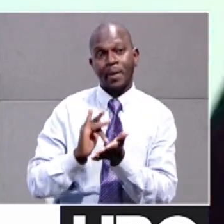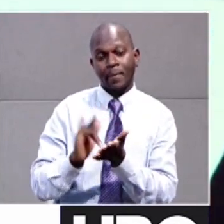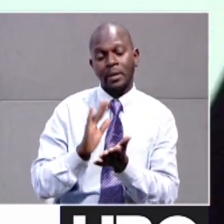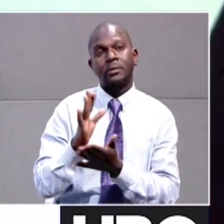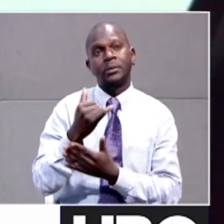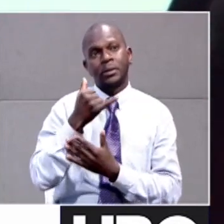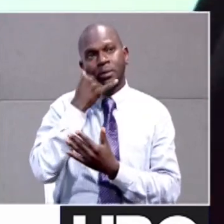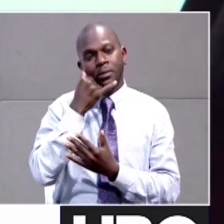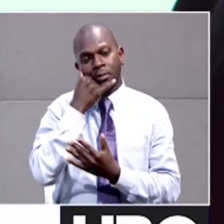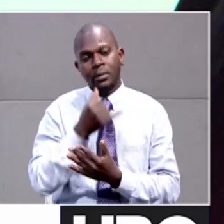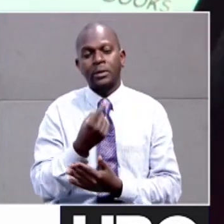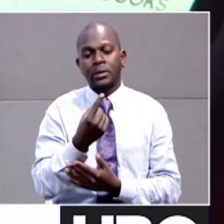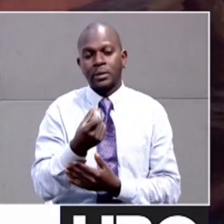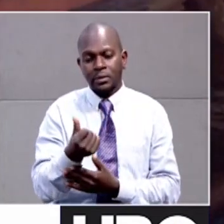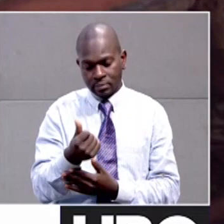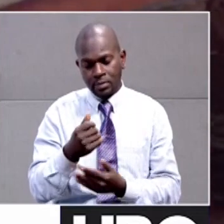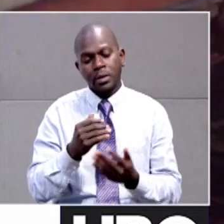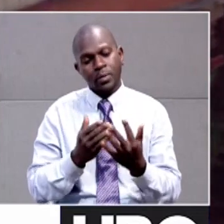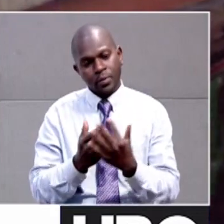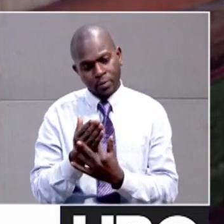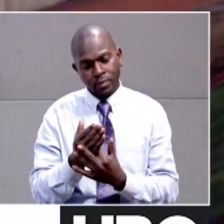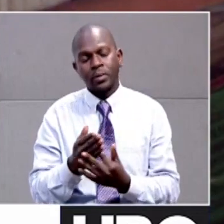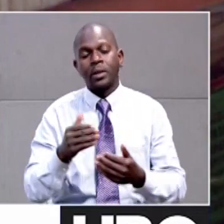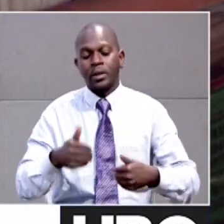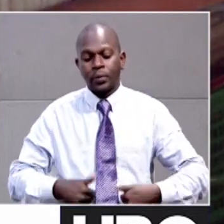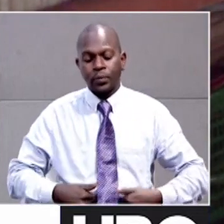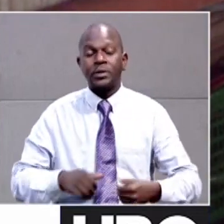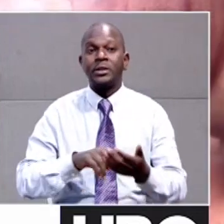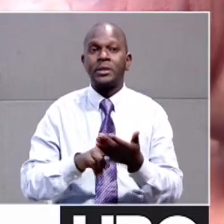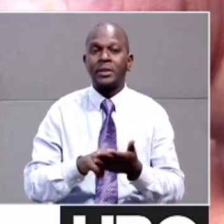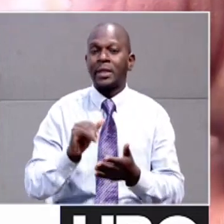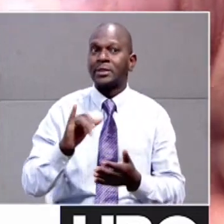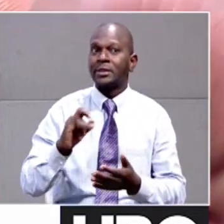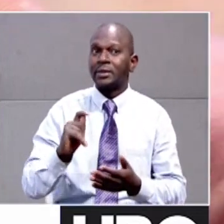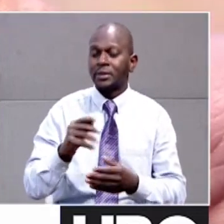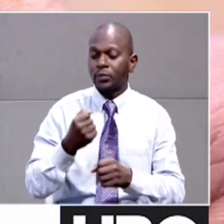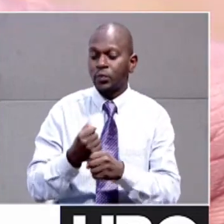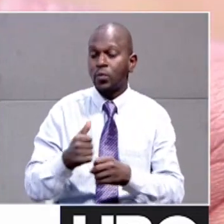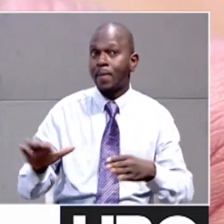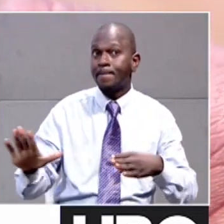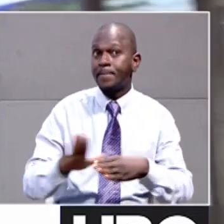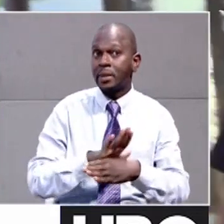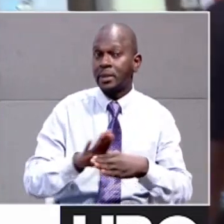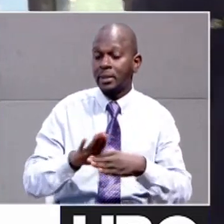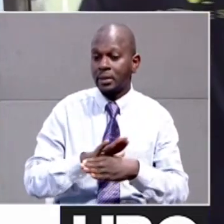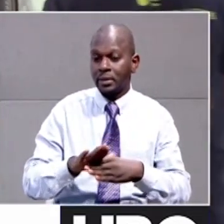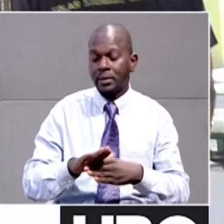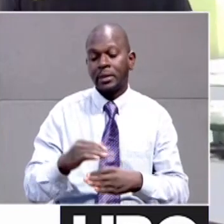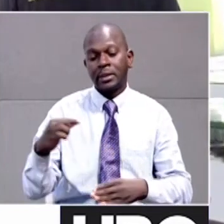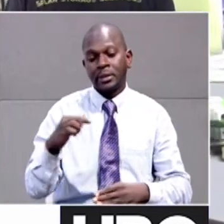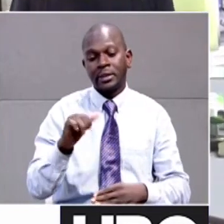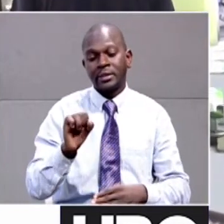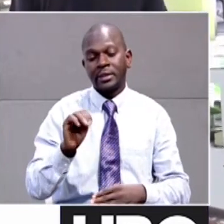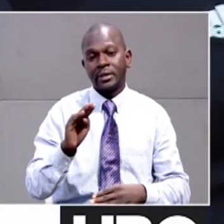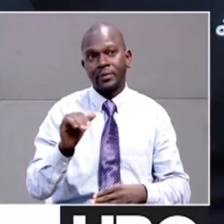Uganda is 16%, creating avenue for youth to utilize ICT tools to do business. GSM 5G